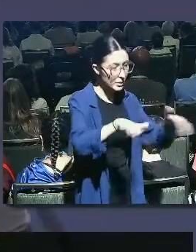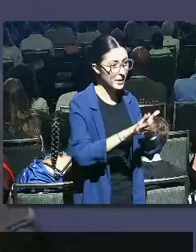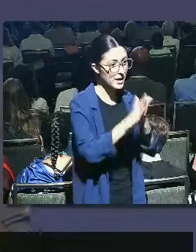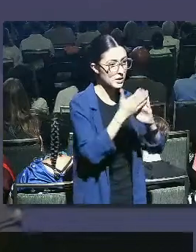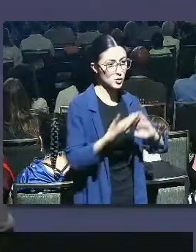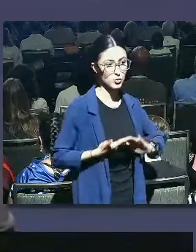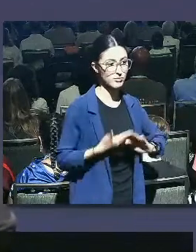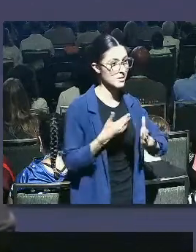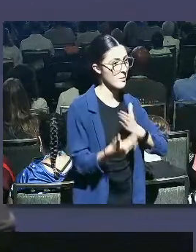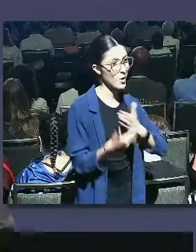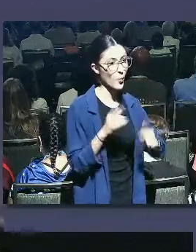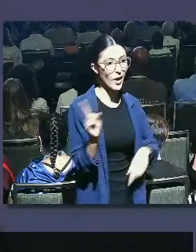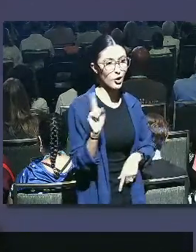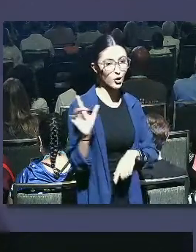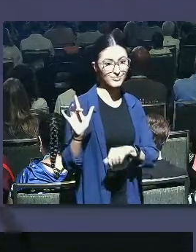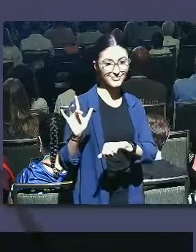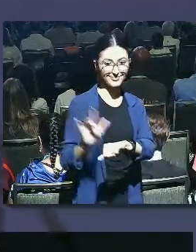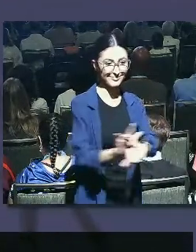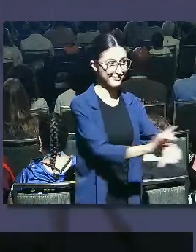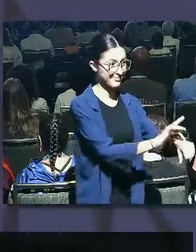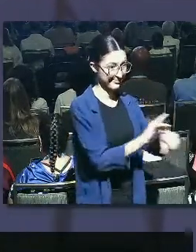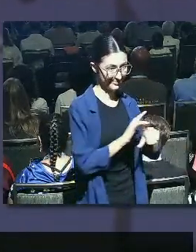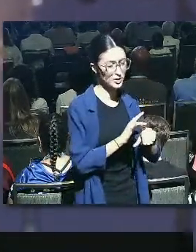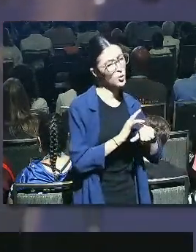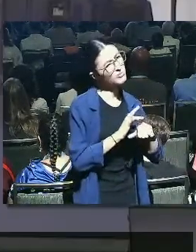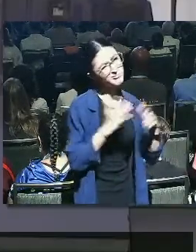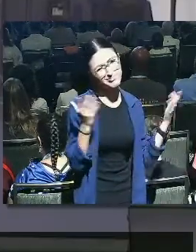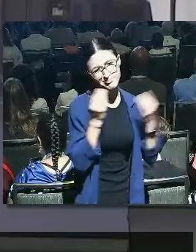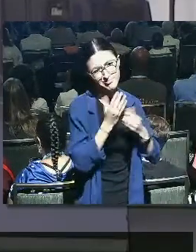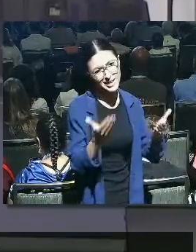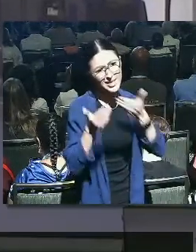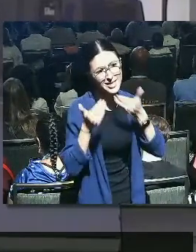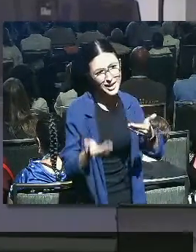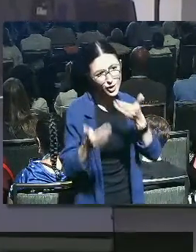thank you for having us up here today.